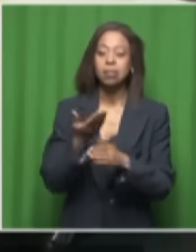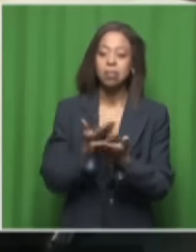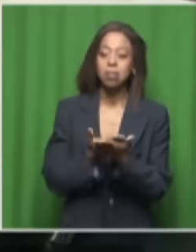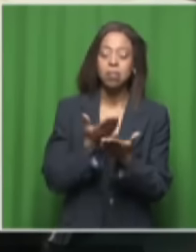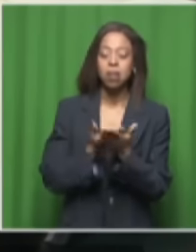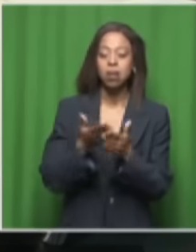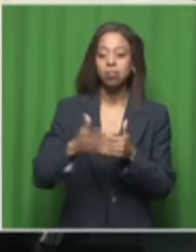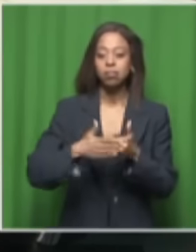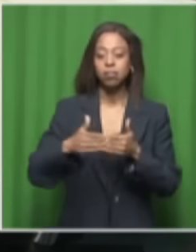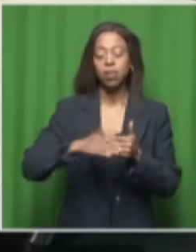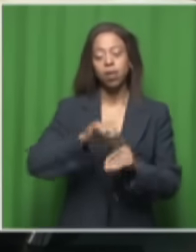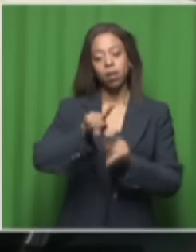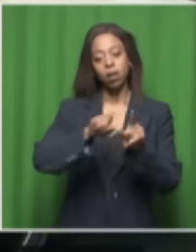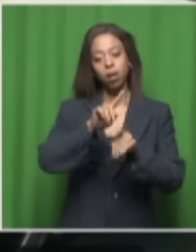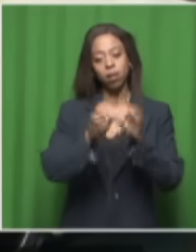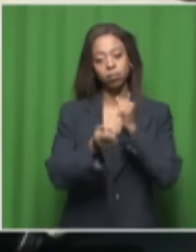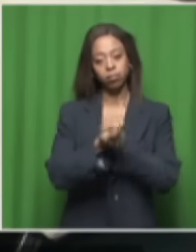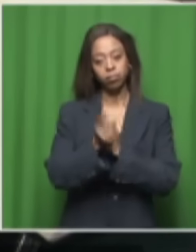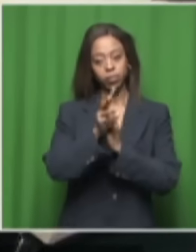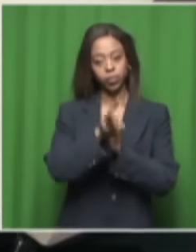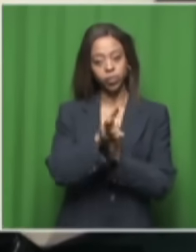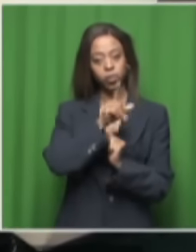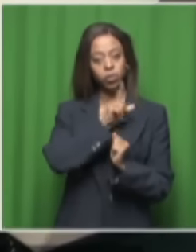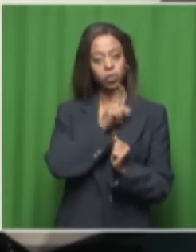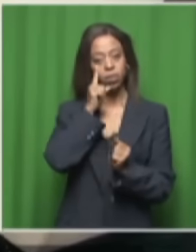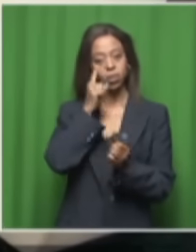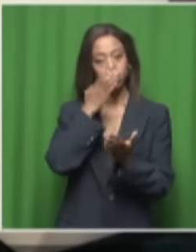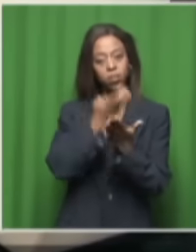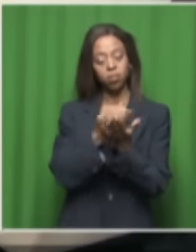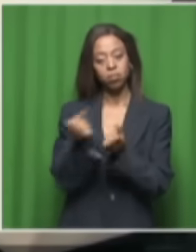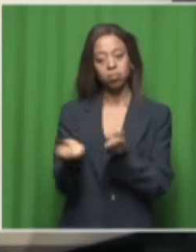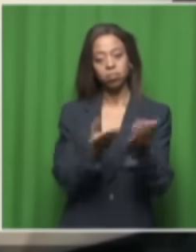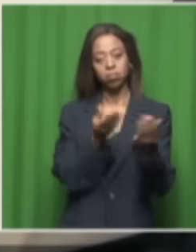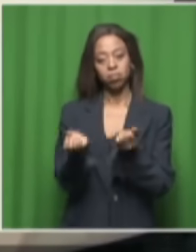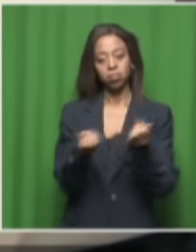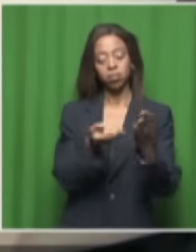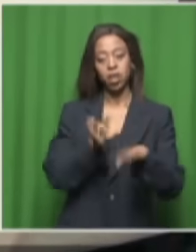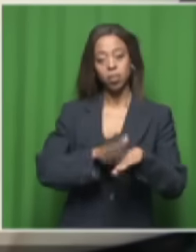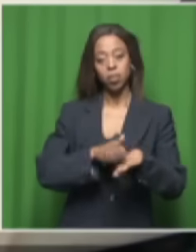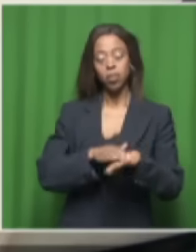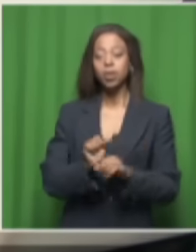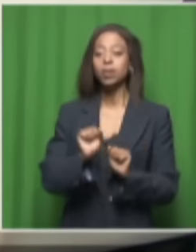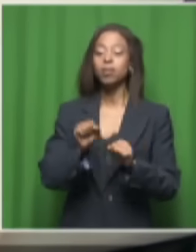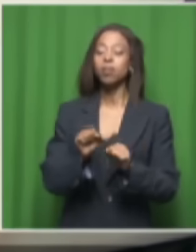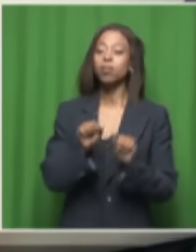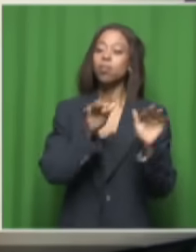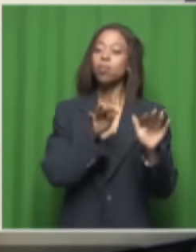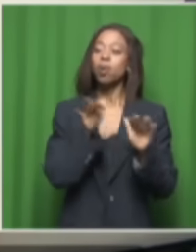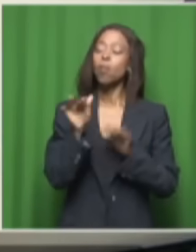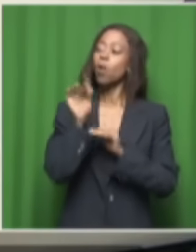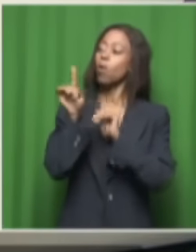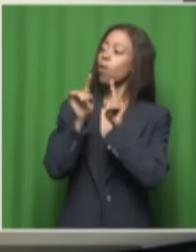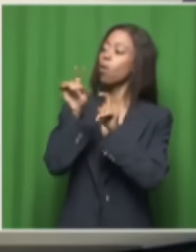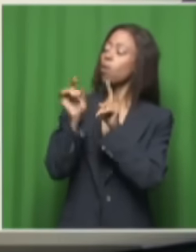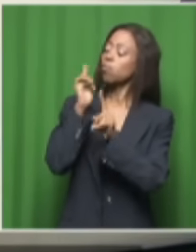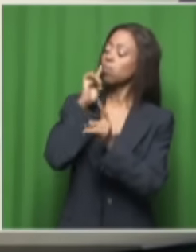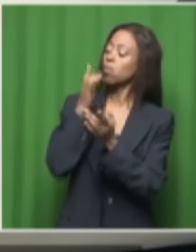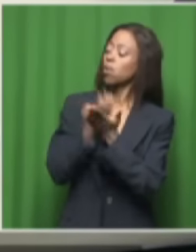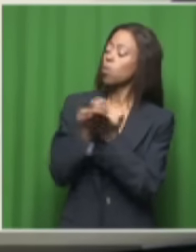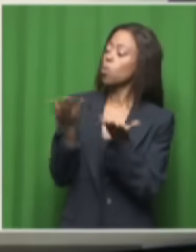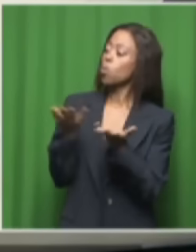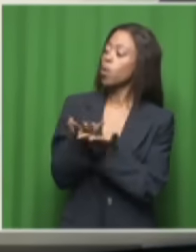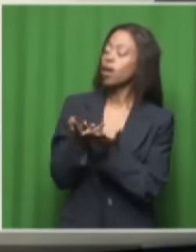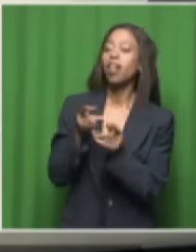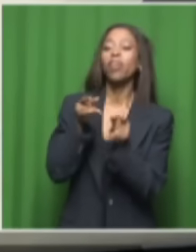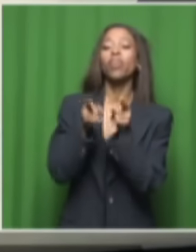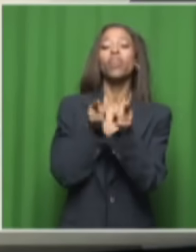out this week, with questions coming through to provide more evidence, because people were asking, where is the evidence? We need more evidence of the